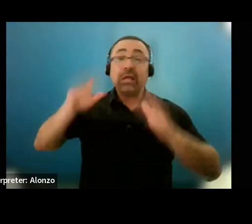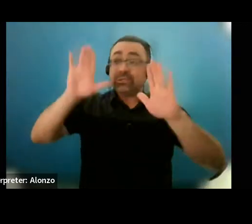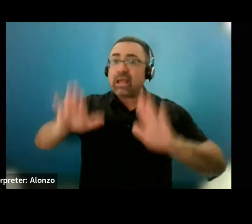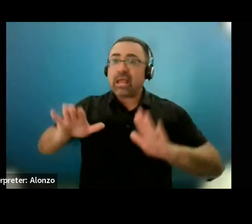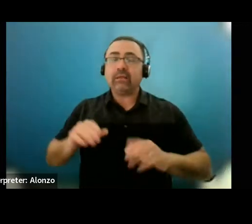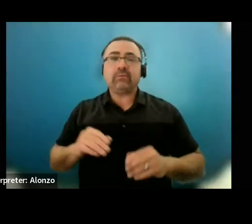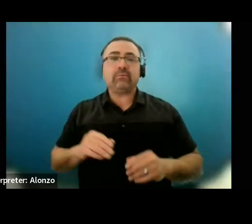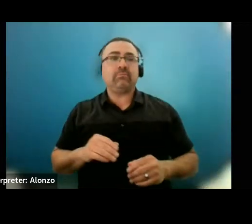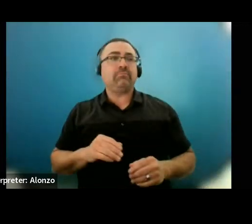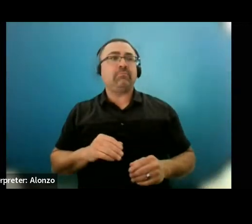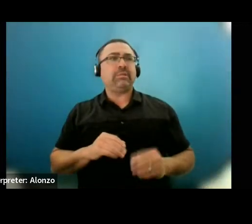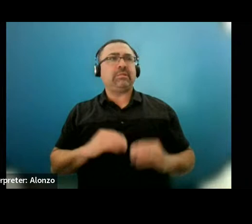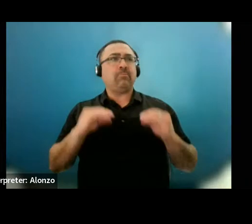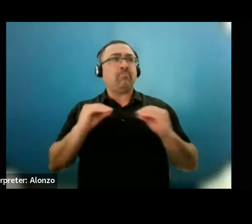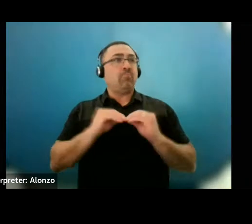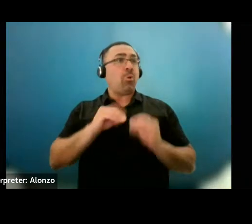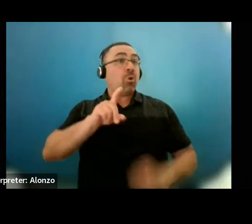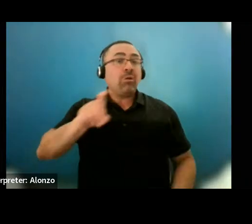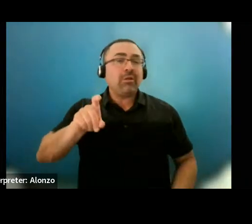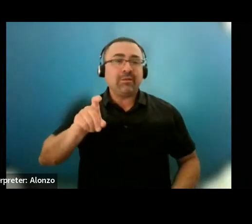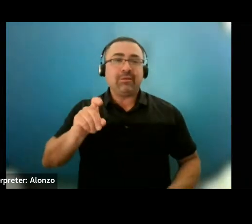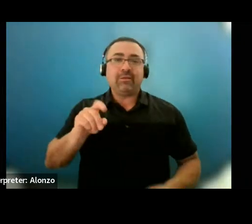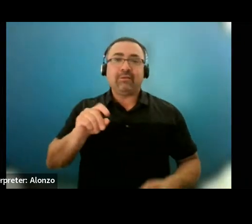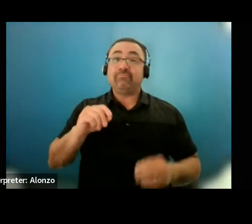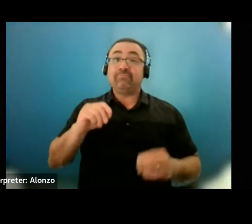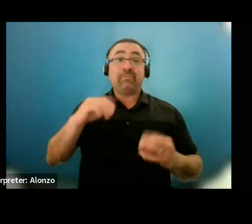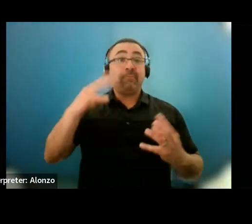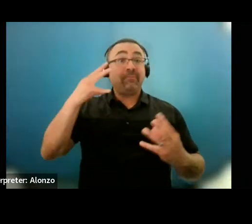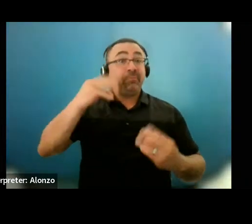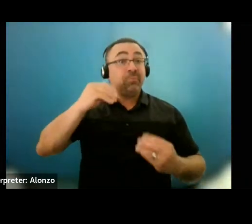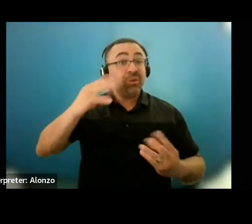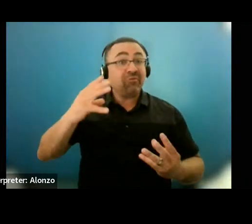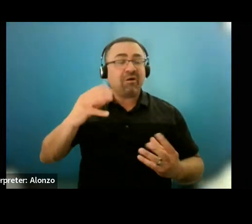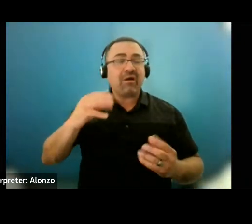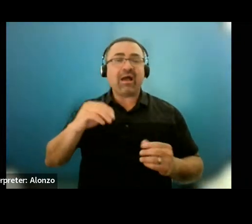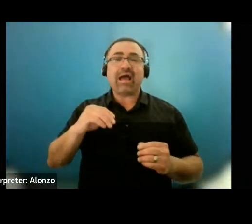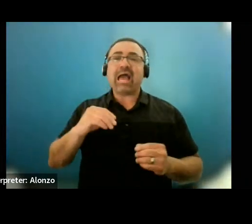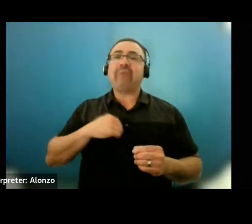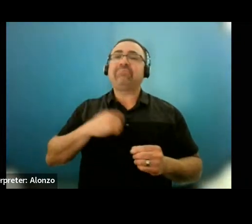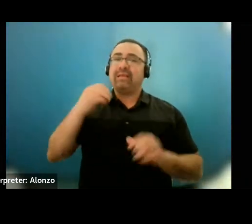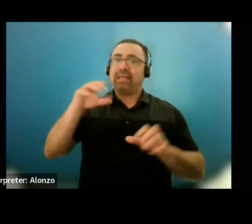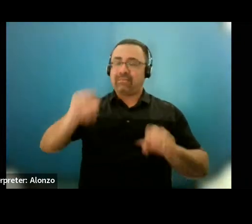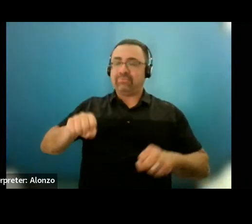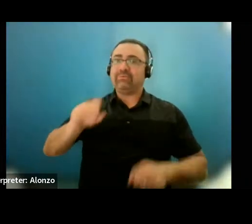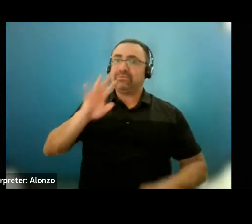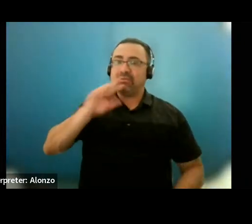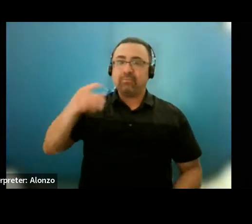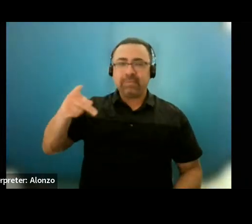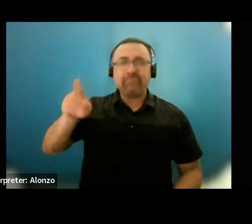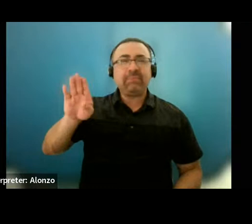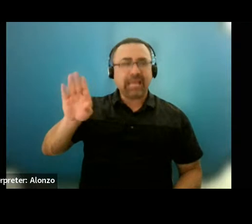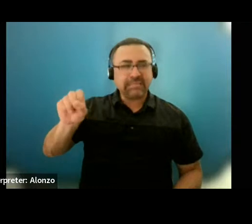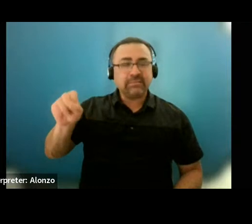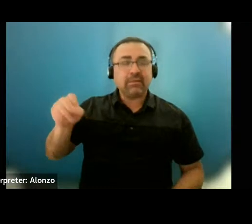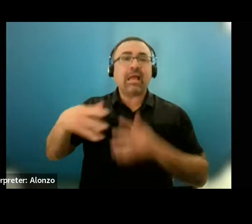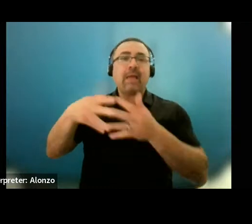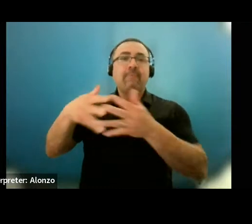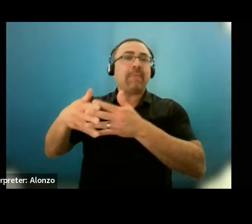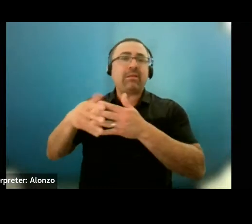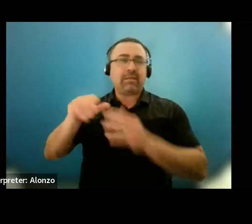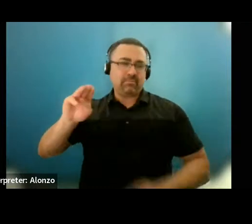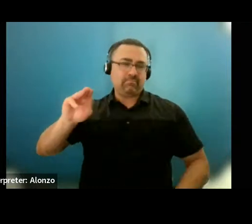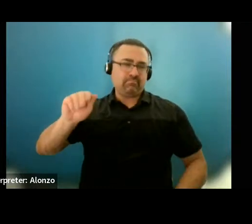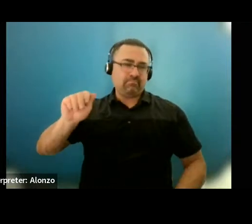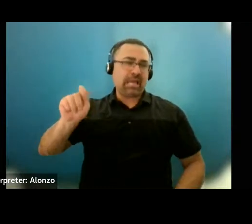more? And what's lovely is that I was able to talk to PBS and specifically American Masters, who